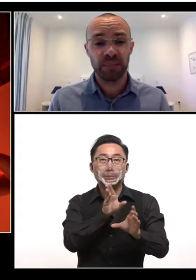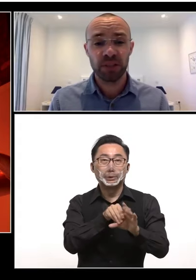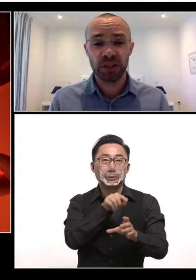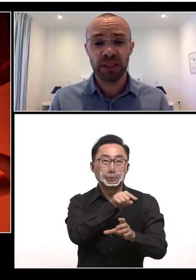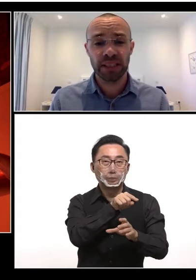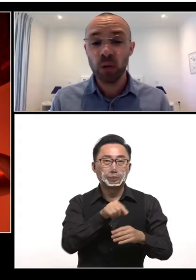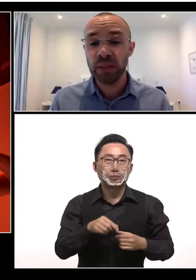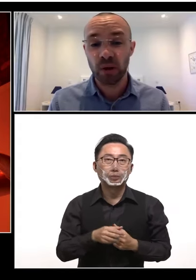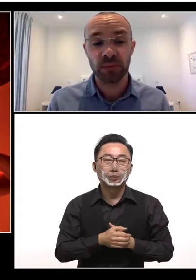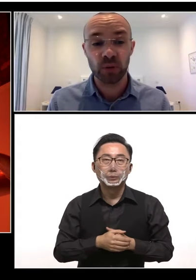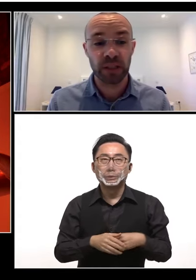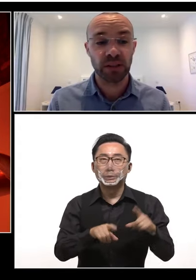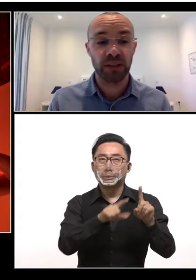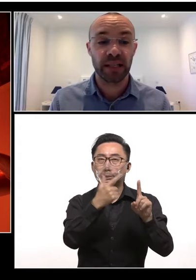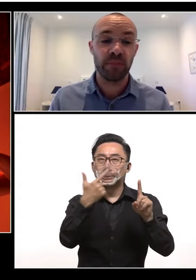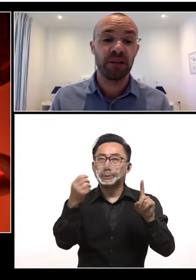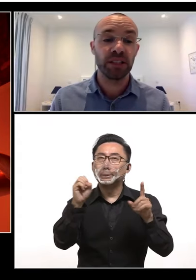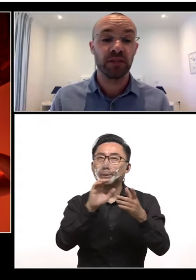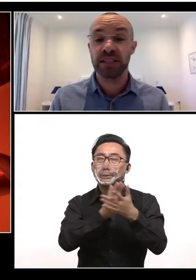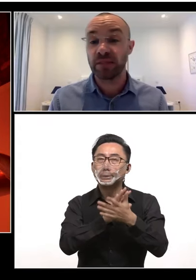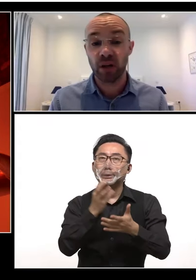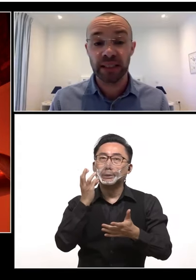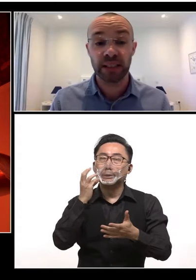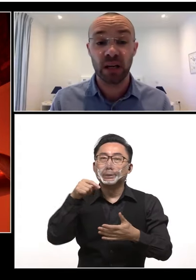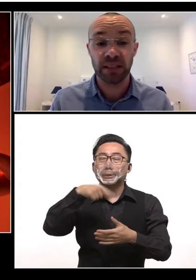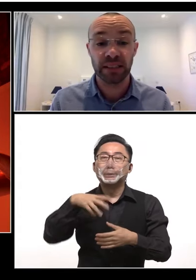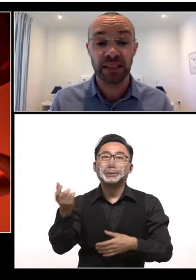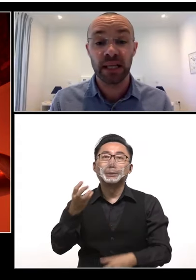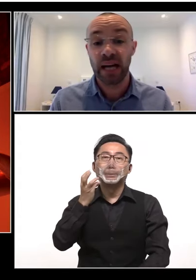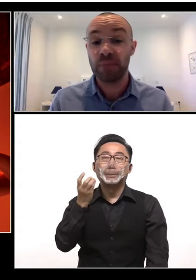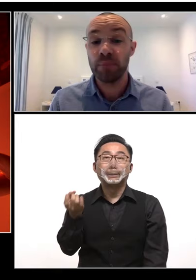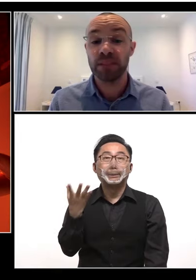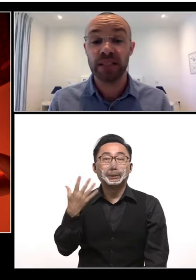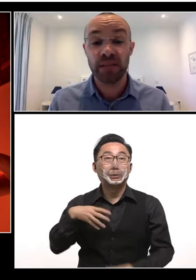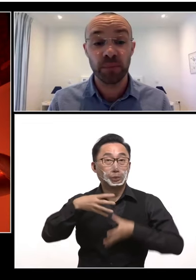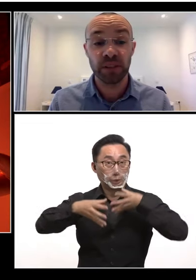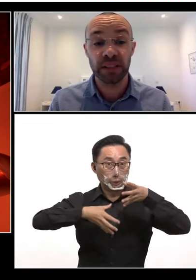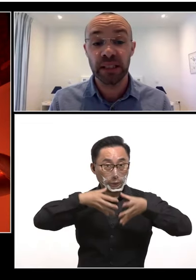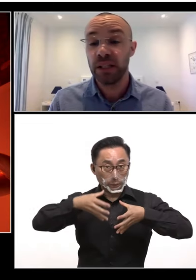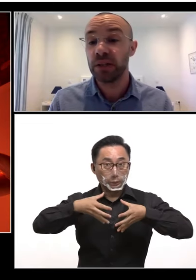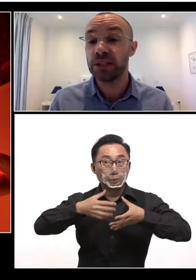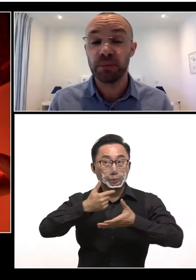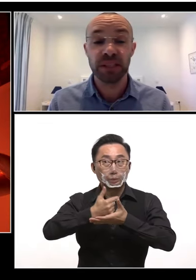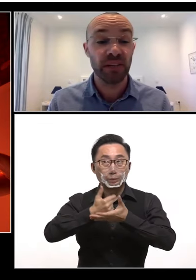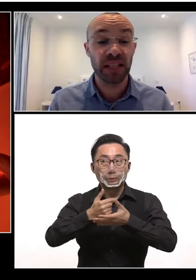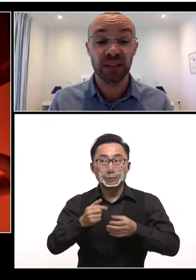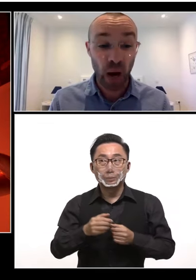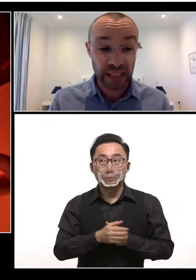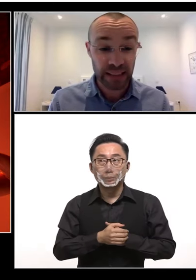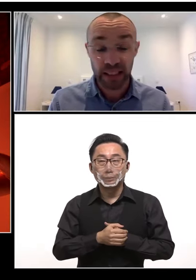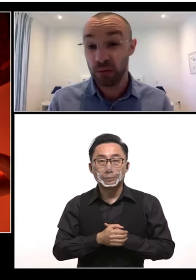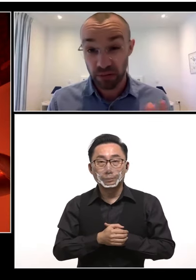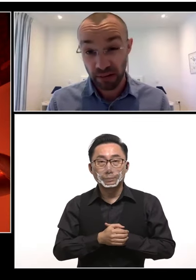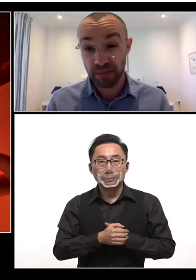It's a production that's only possible because of the collaboration of our deaf colleagues, artists, and members of the deaf community who contributed their